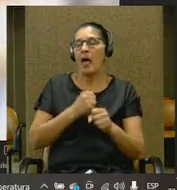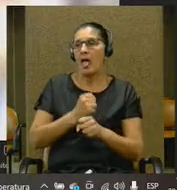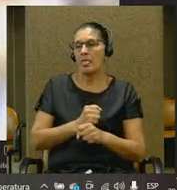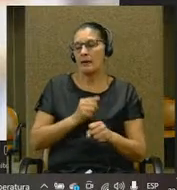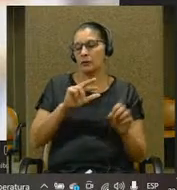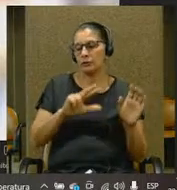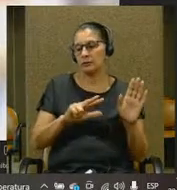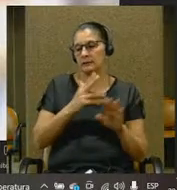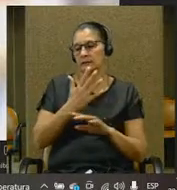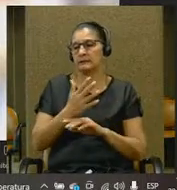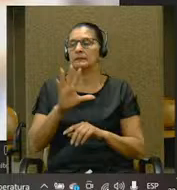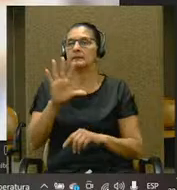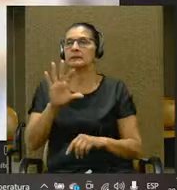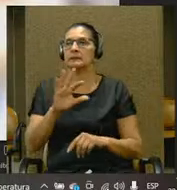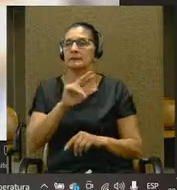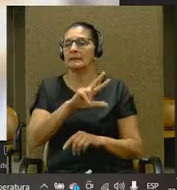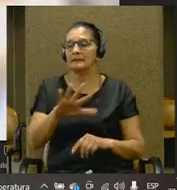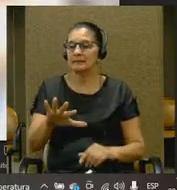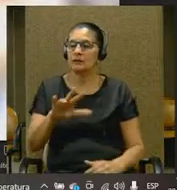of